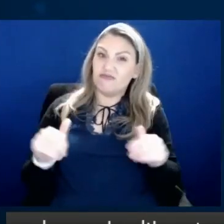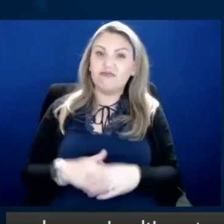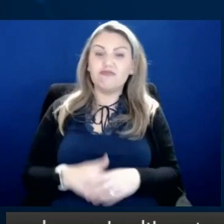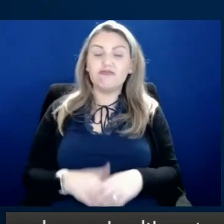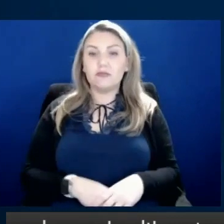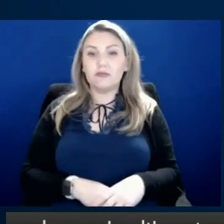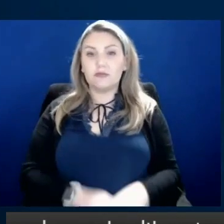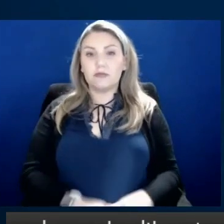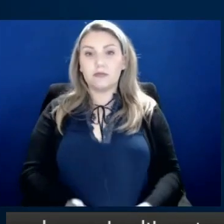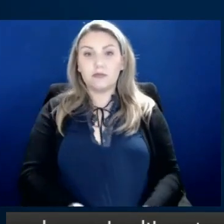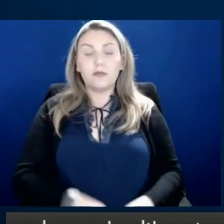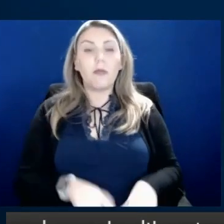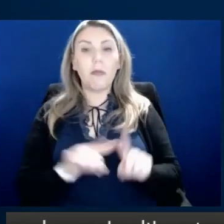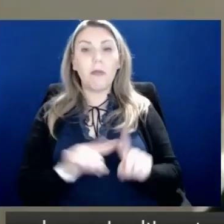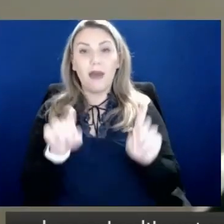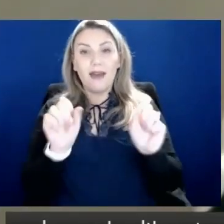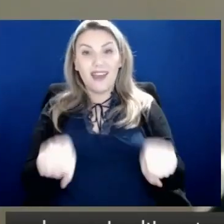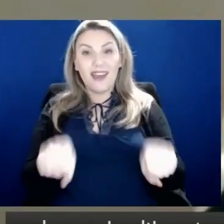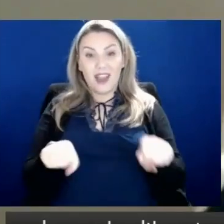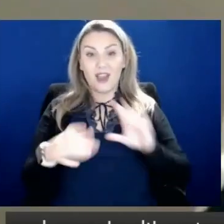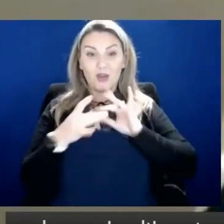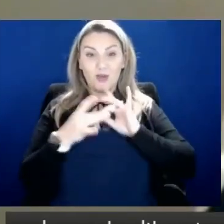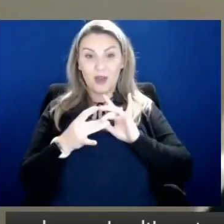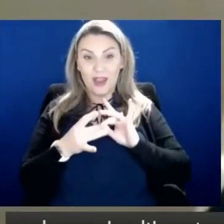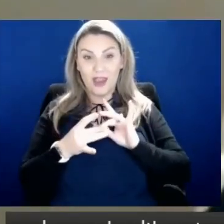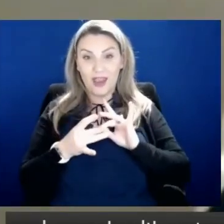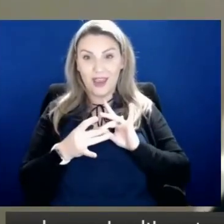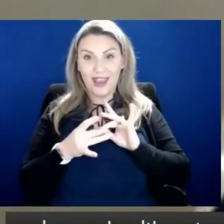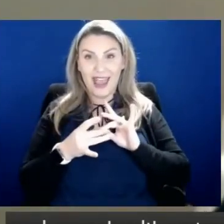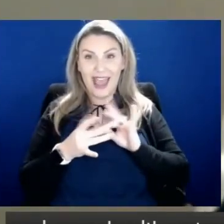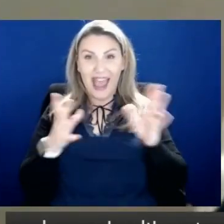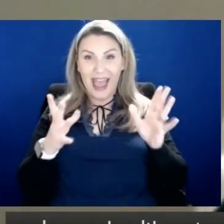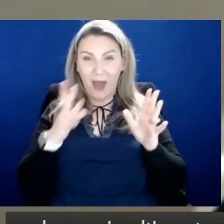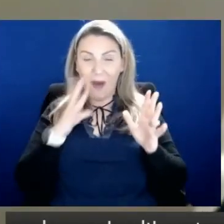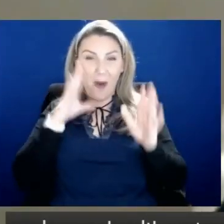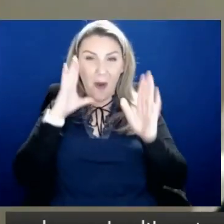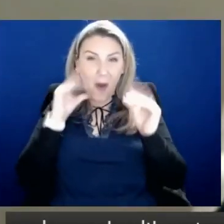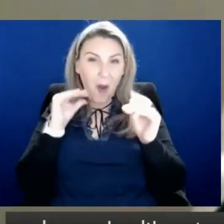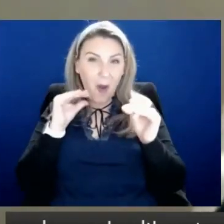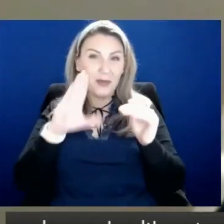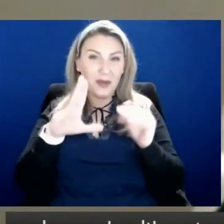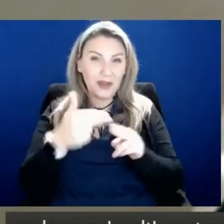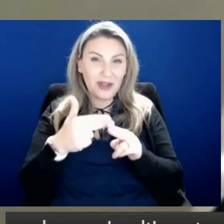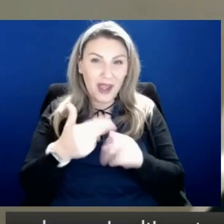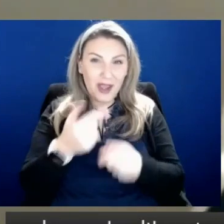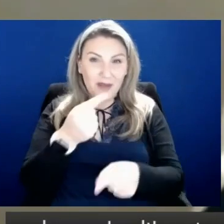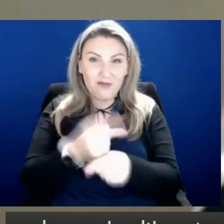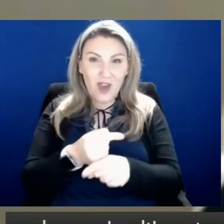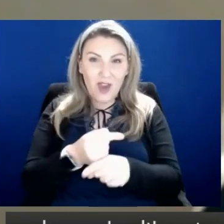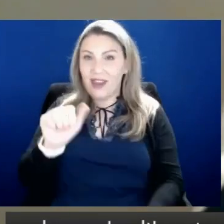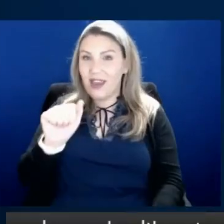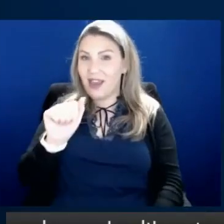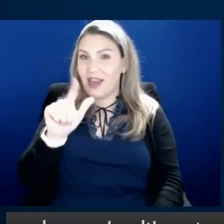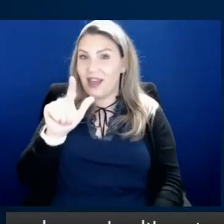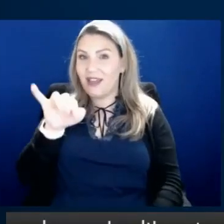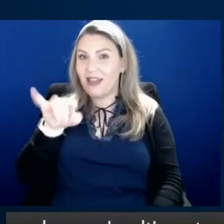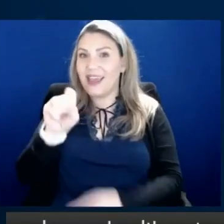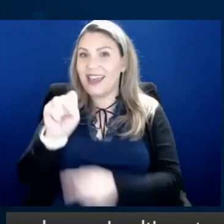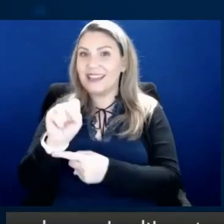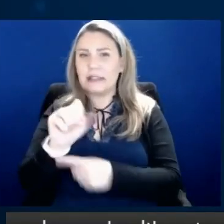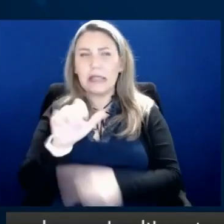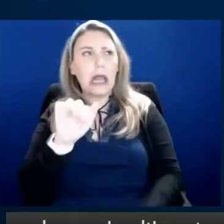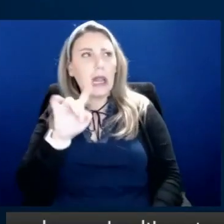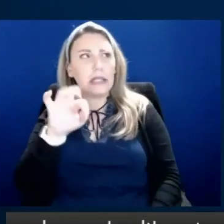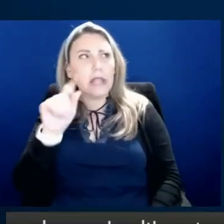But yeah, I can relate to, I guess I'm getting your name right. Hopefully you'll understand, Alexis or Alexa. I